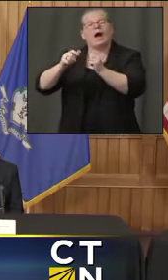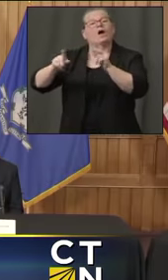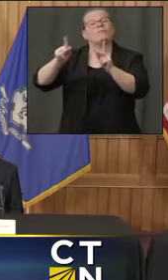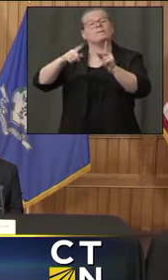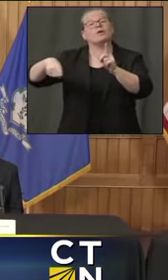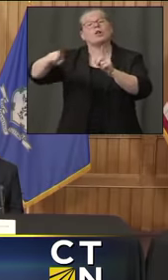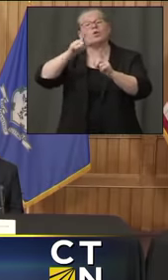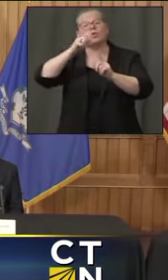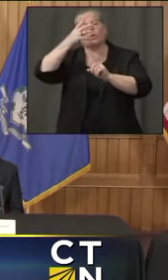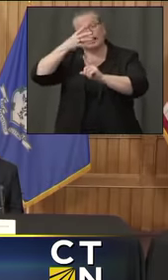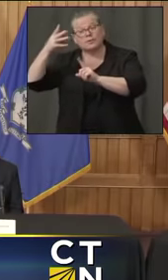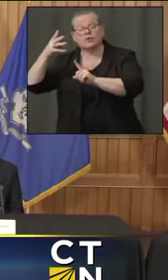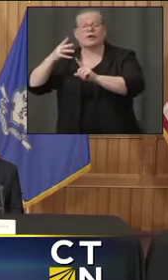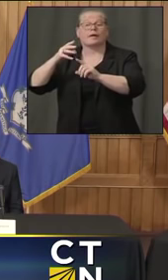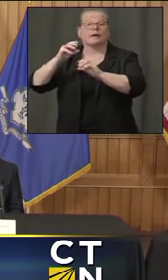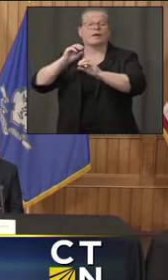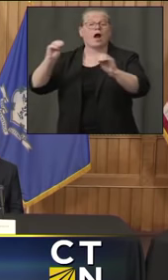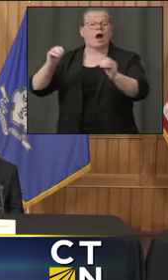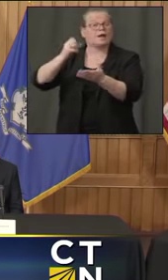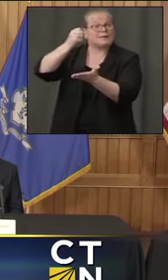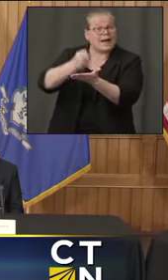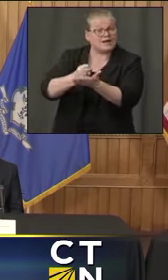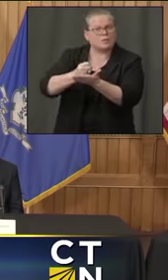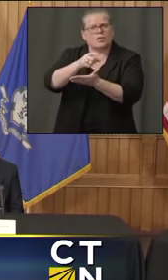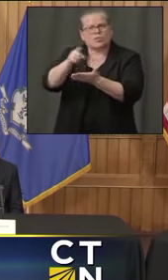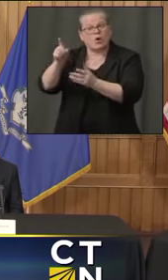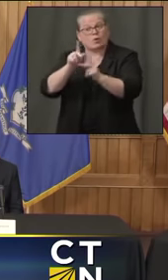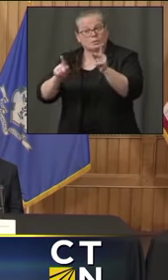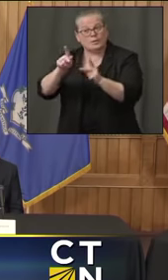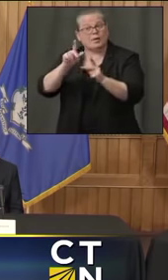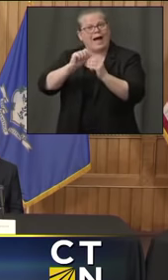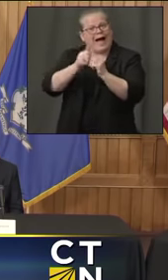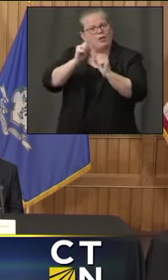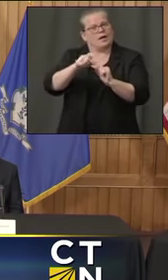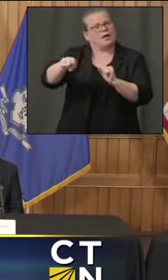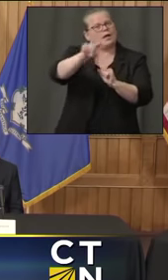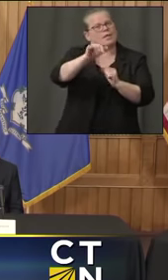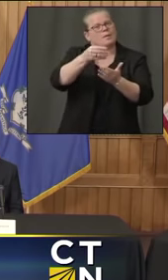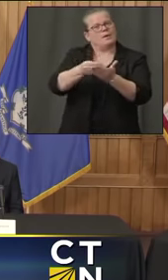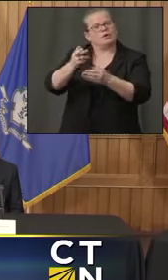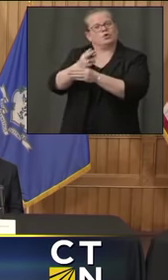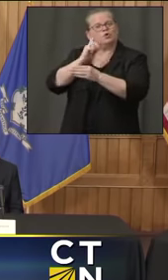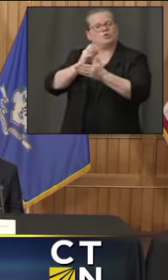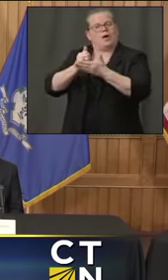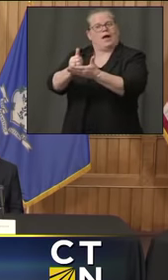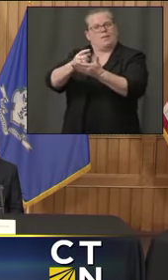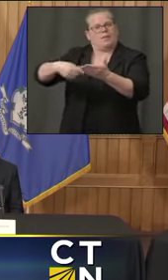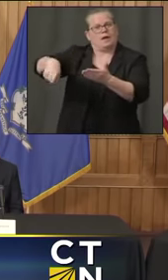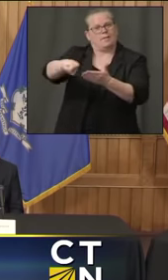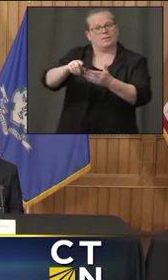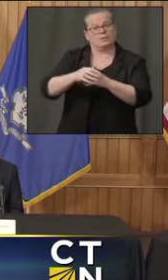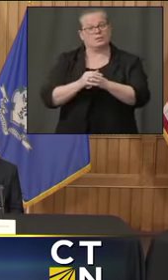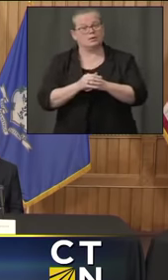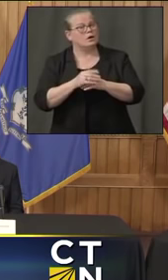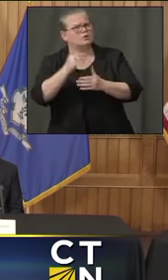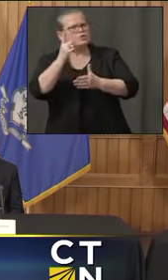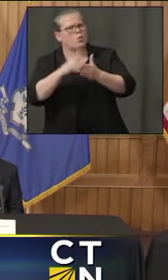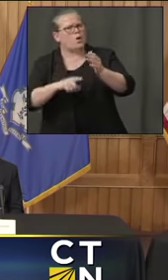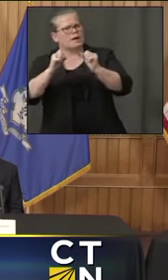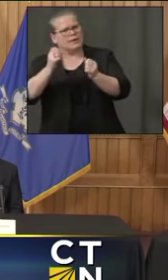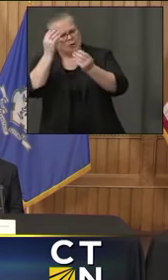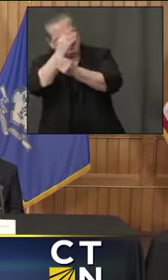Is there anything that you can tell them? They said that this is only the second of many marches and that they will continue to